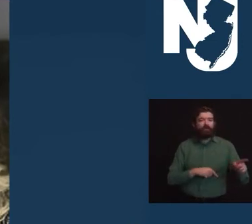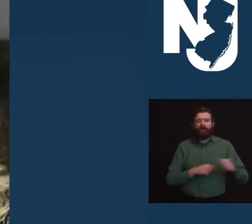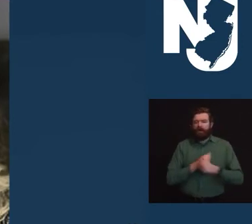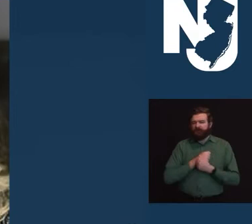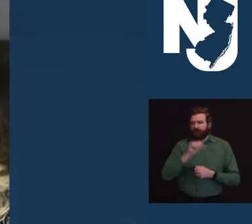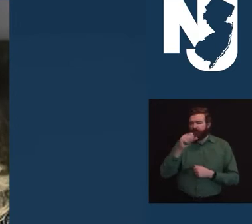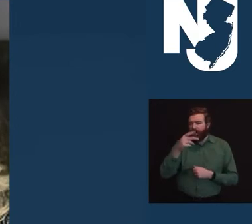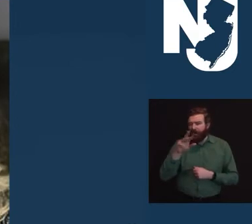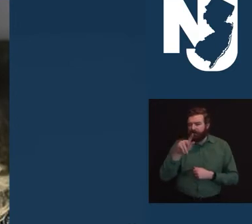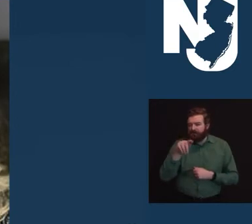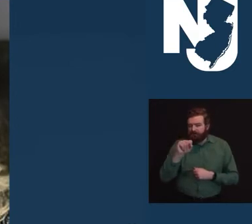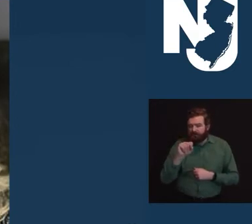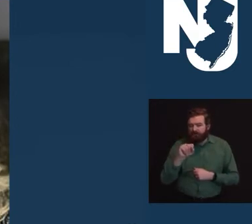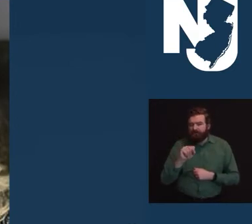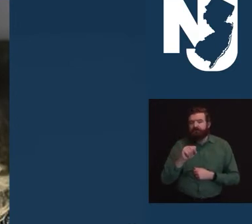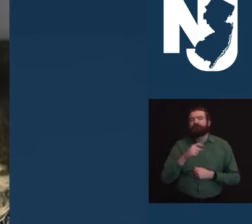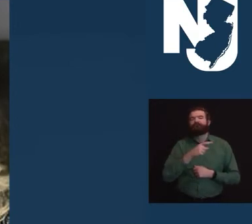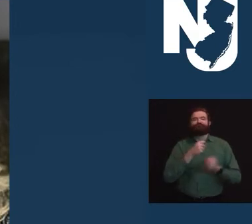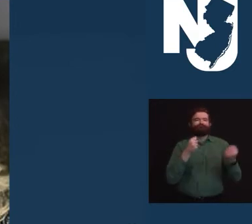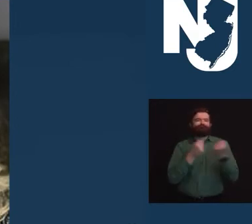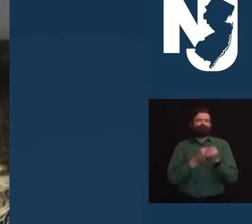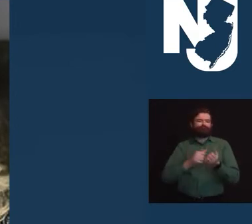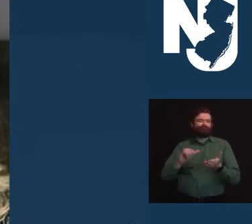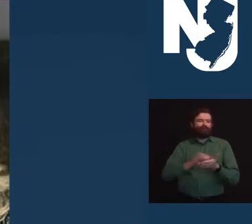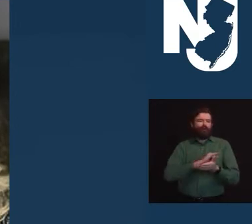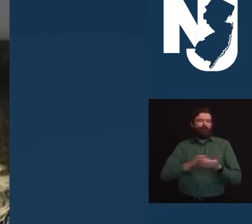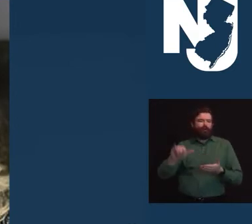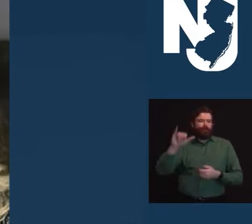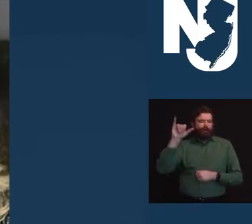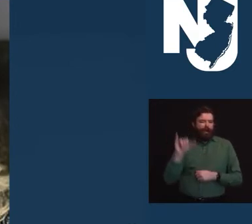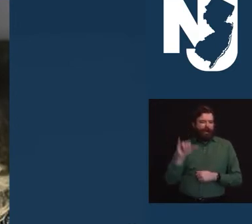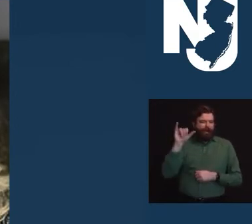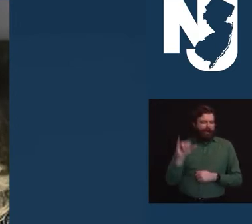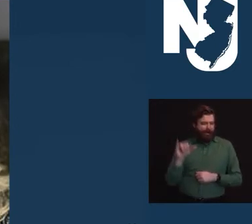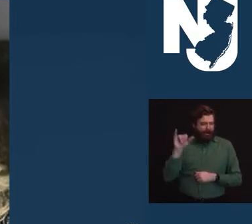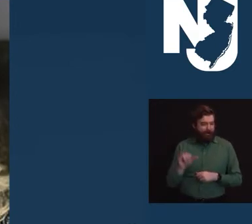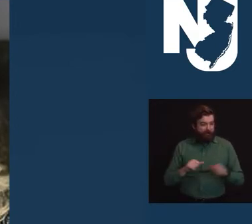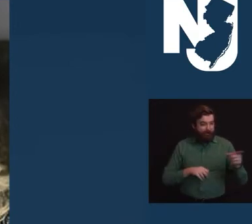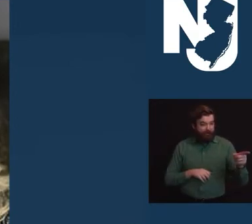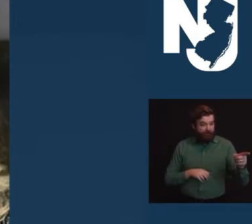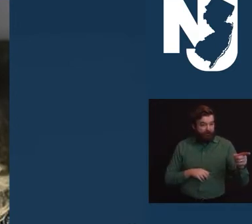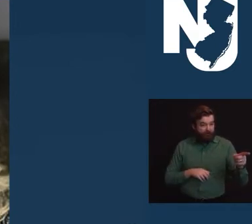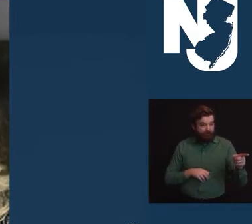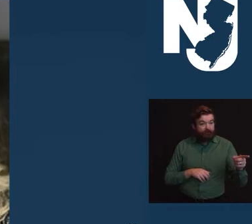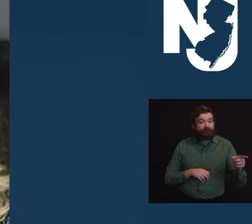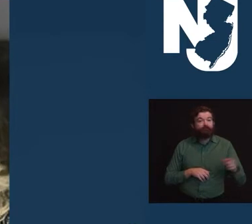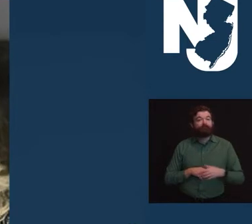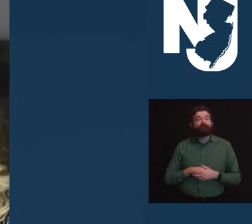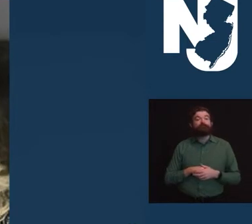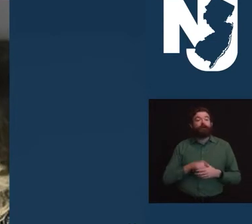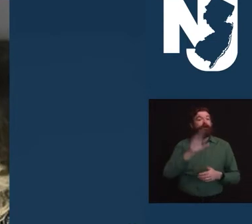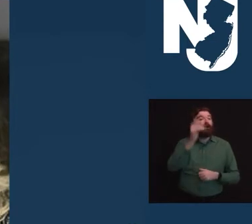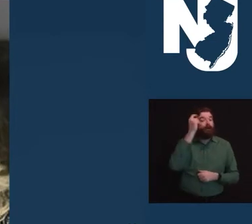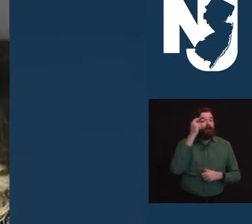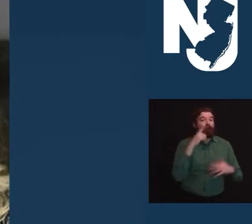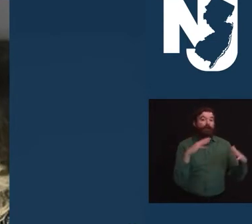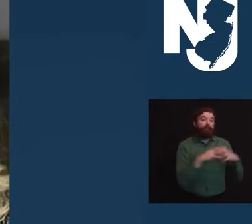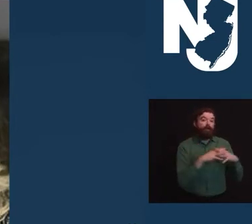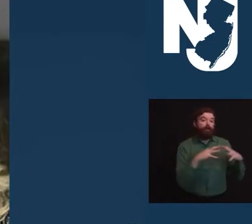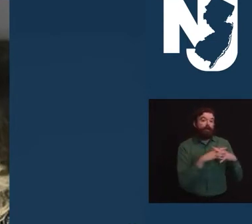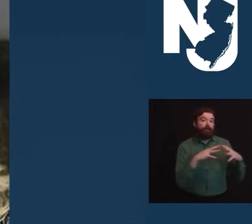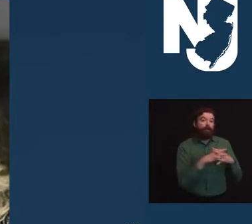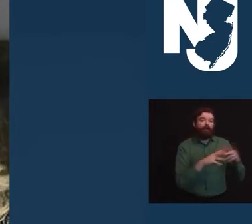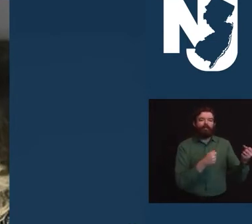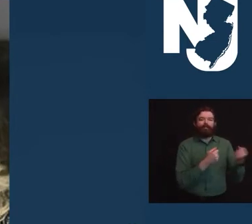fan of the New York Yankees, but she broke with protocol when it came to football to cheer on her beloved, the Steel